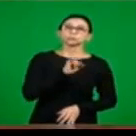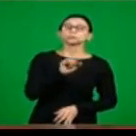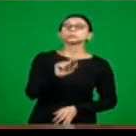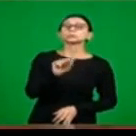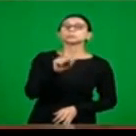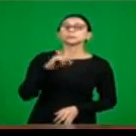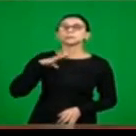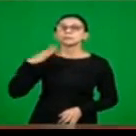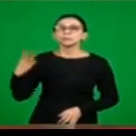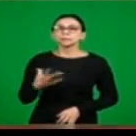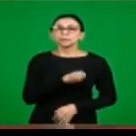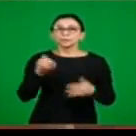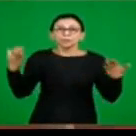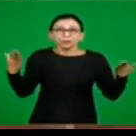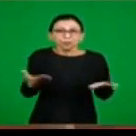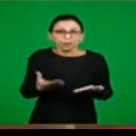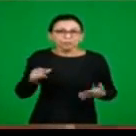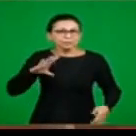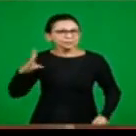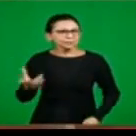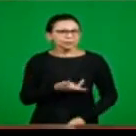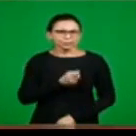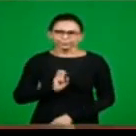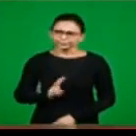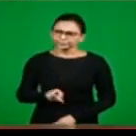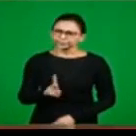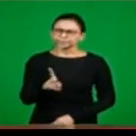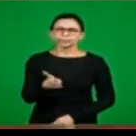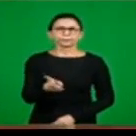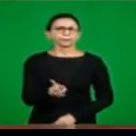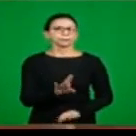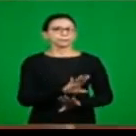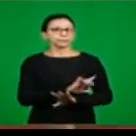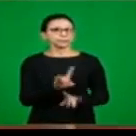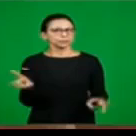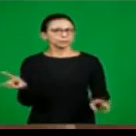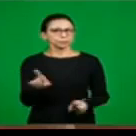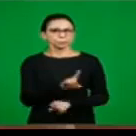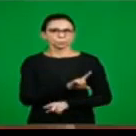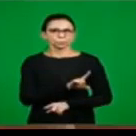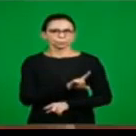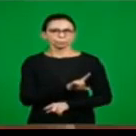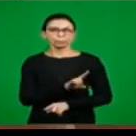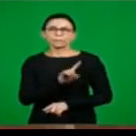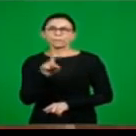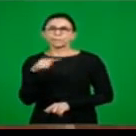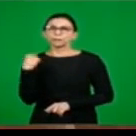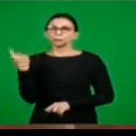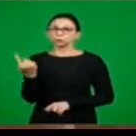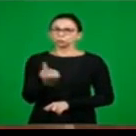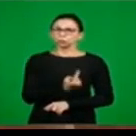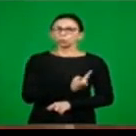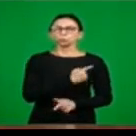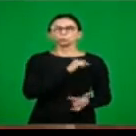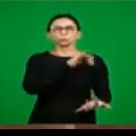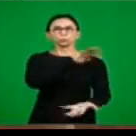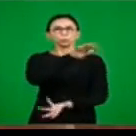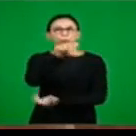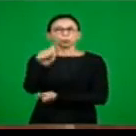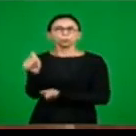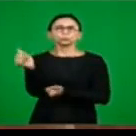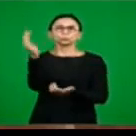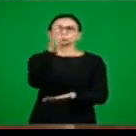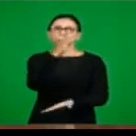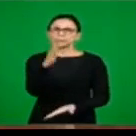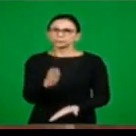saved once, saved forever. That doesn't exist. The brand can sit down. Have you understood? Keep the text. The brand or all of